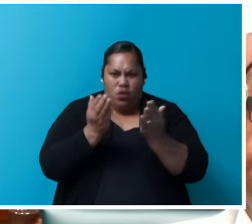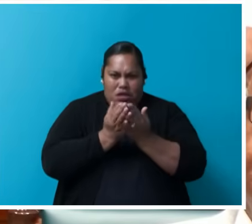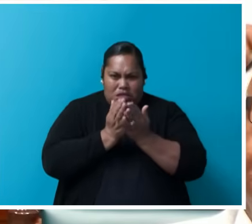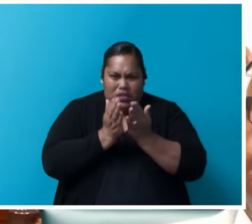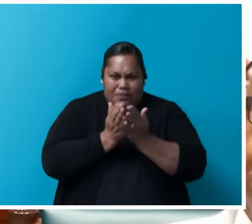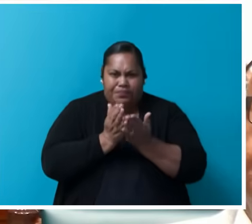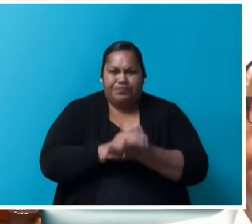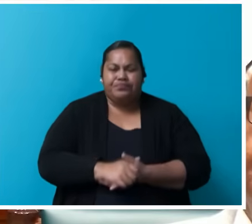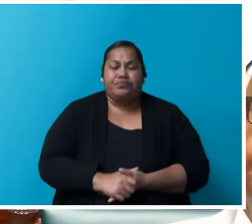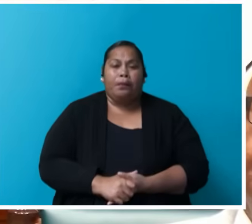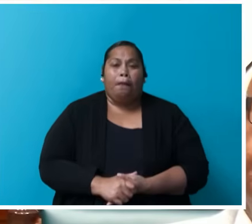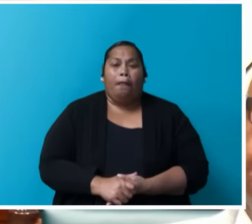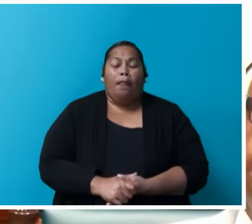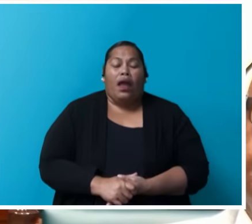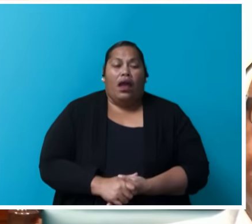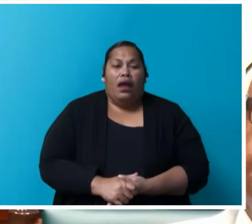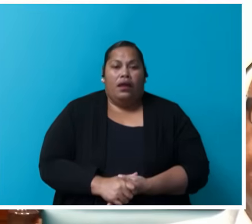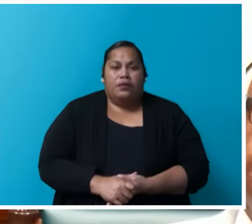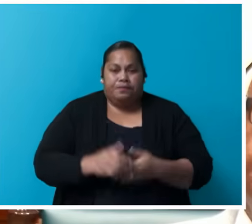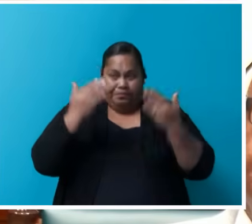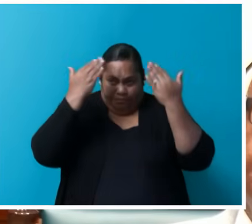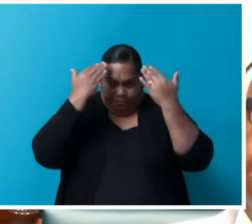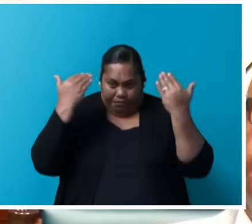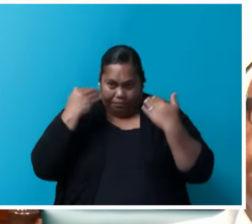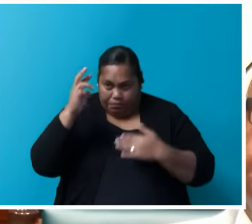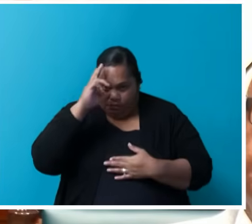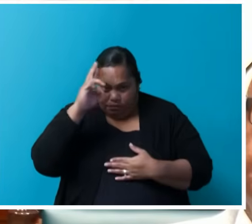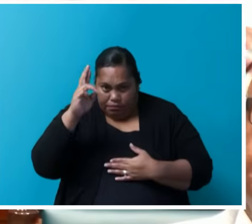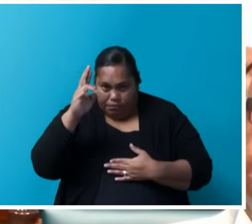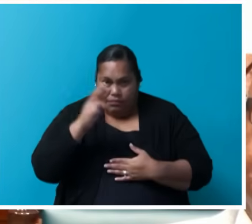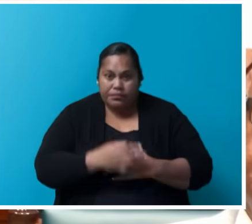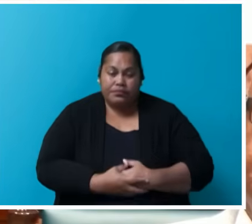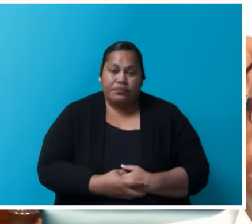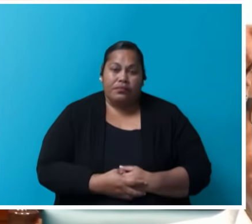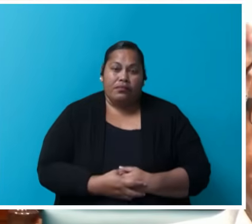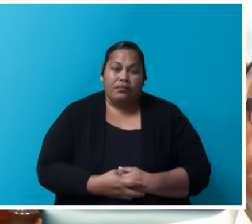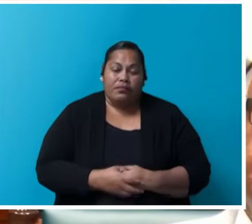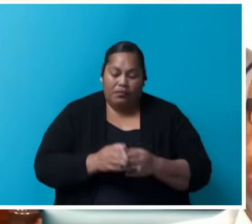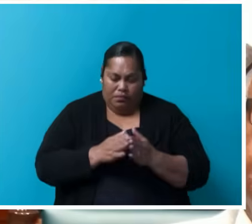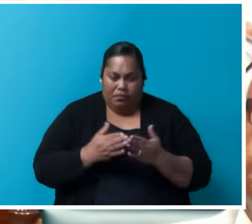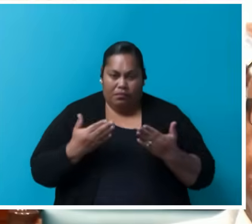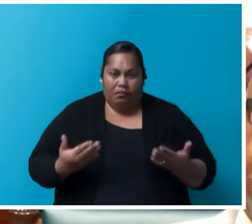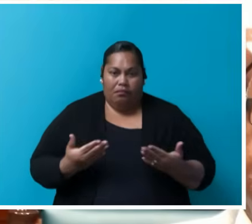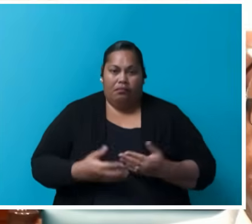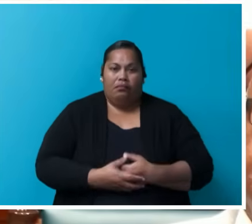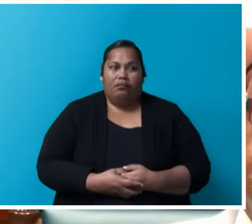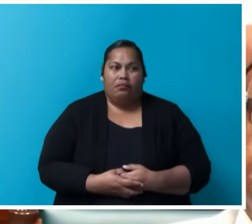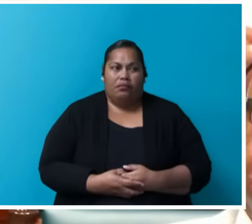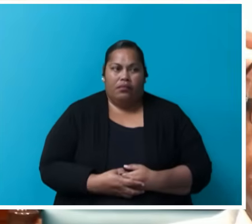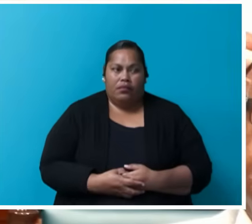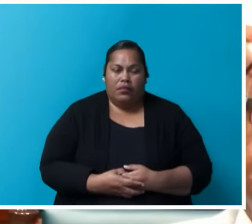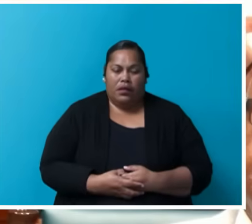Mr. Speaker, let me now turn